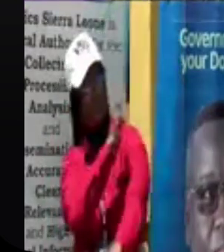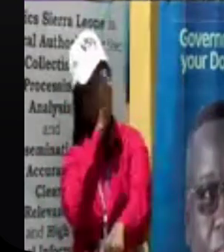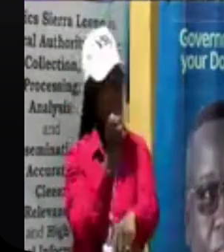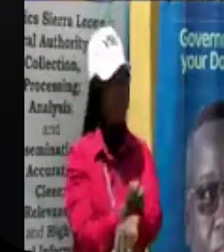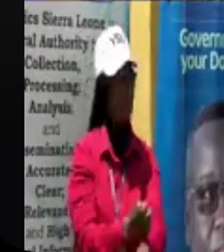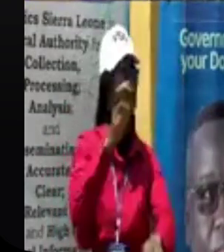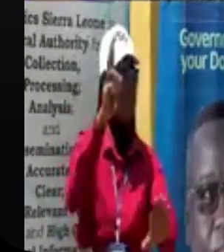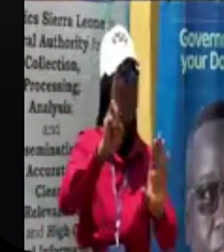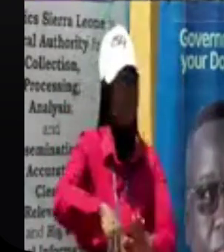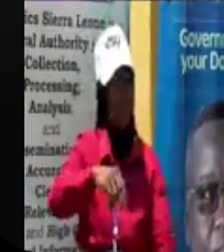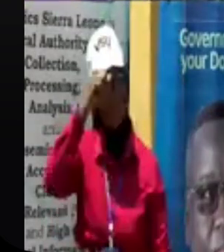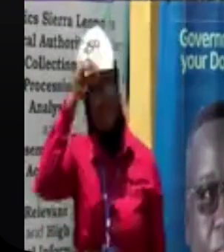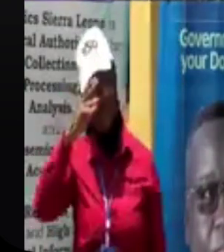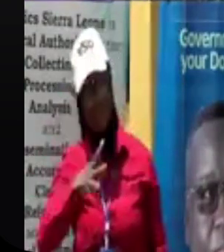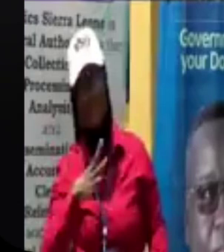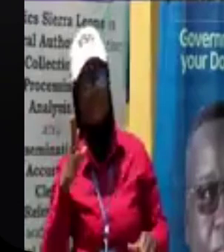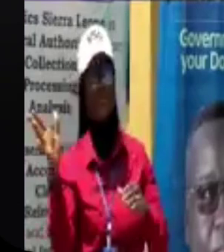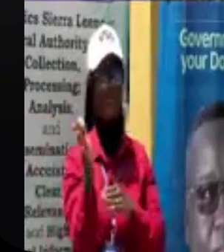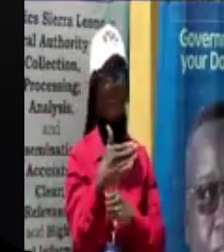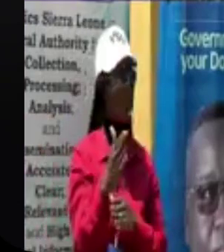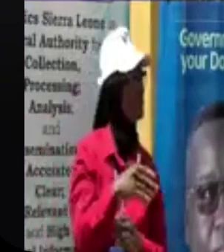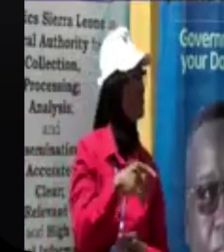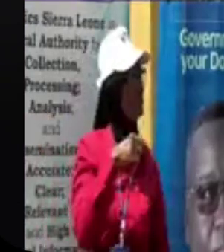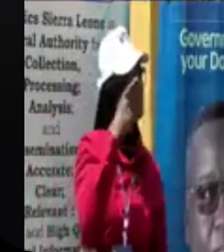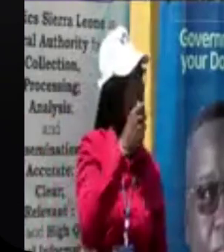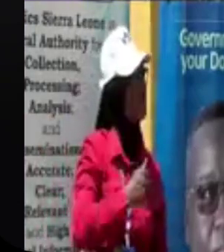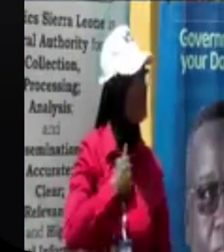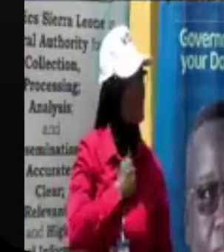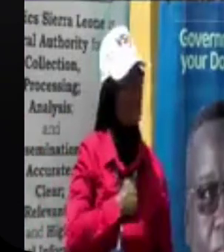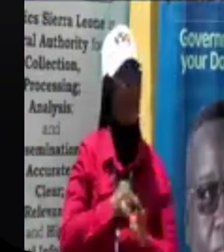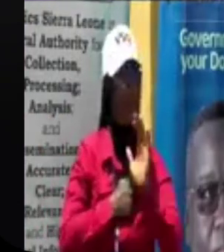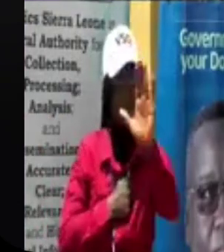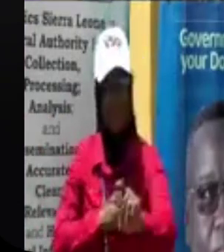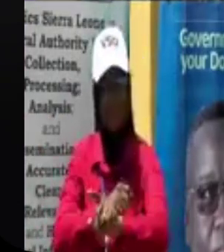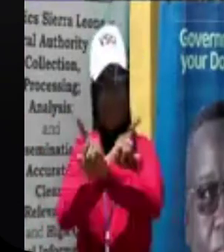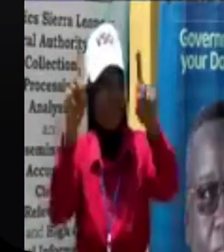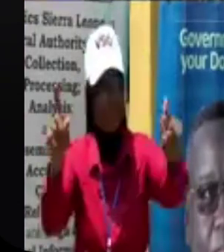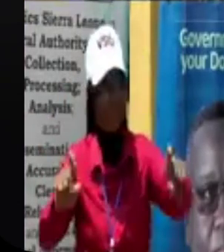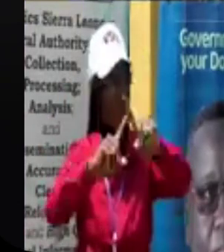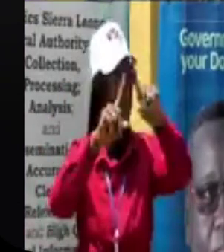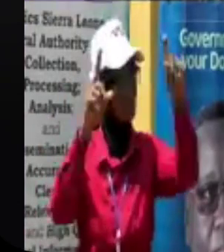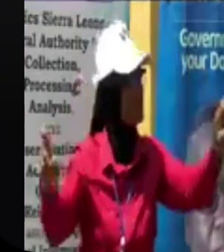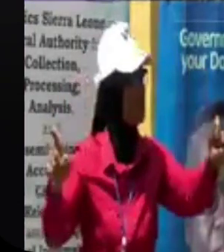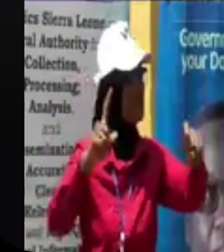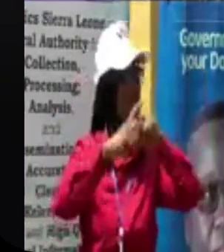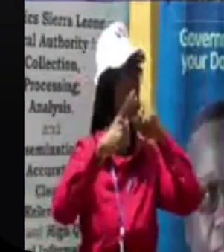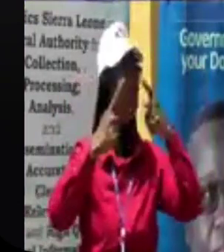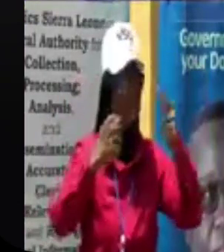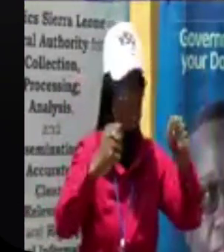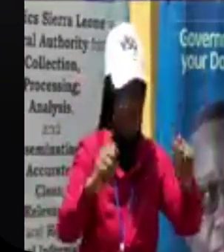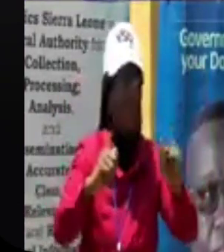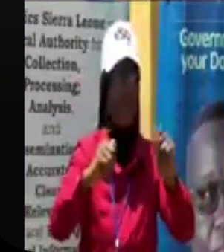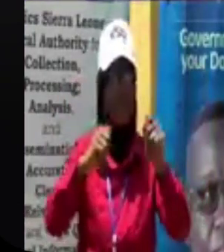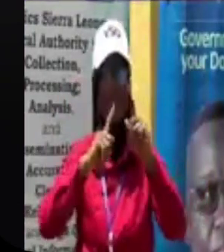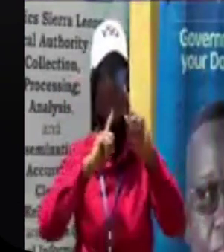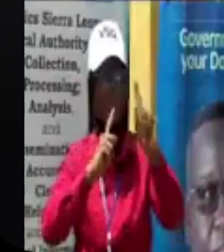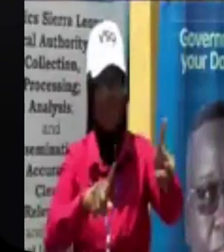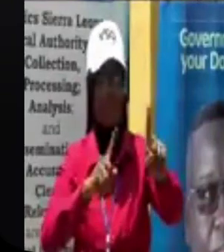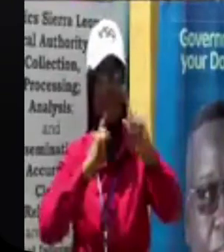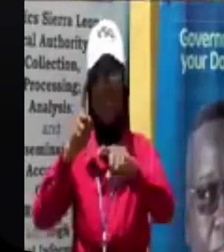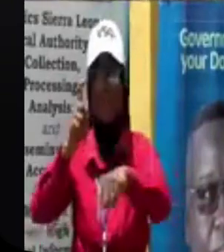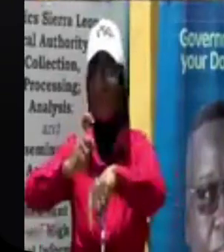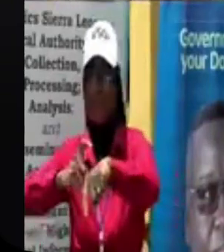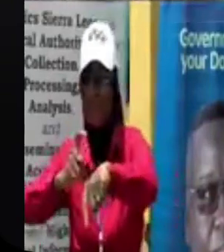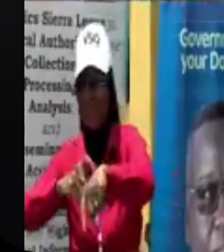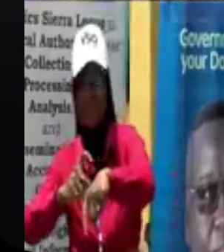the minister they come forward. I want to apologize. They will not get for maybe say, oh, your question, but they try for them to summarize the answer because of time.